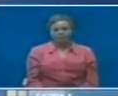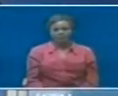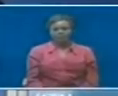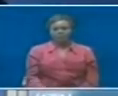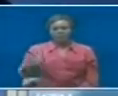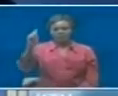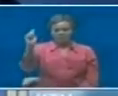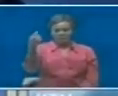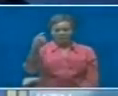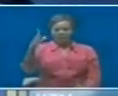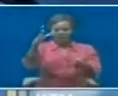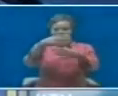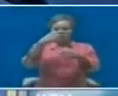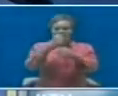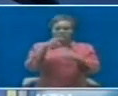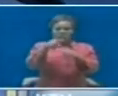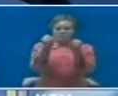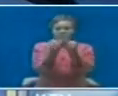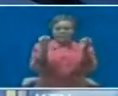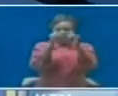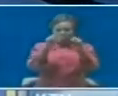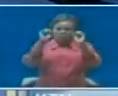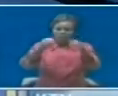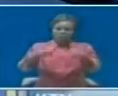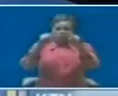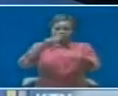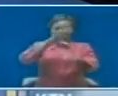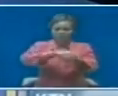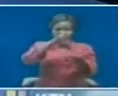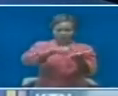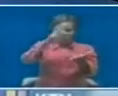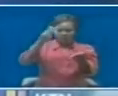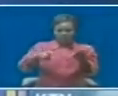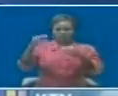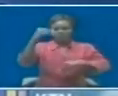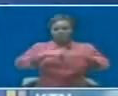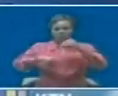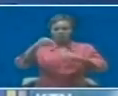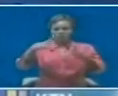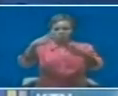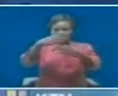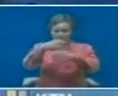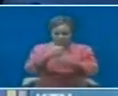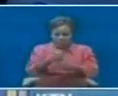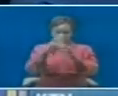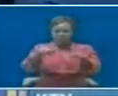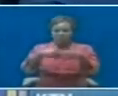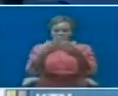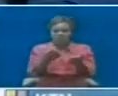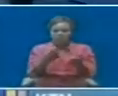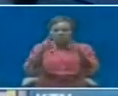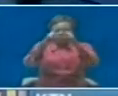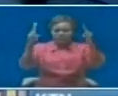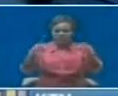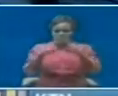And Kenyan corporates and financial institutions can now take advantage of the vote of confidence advanced to Kenya by the